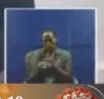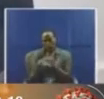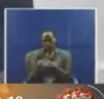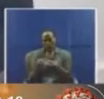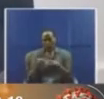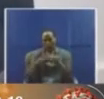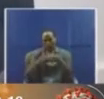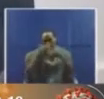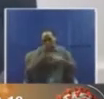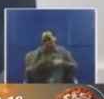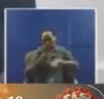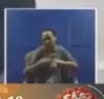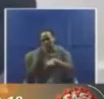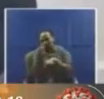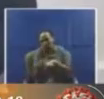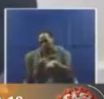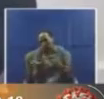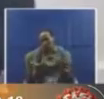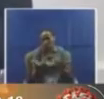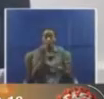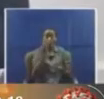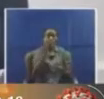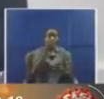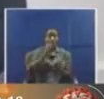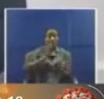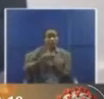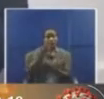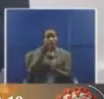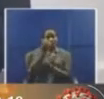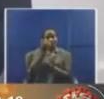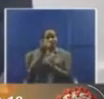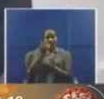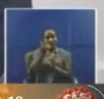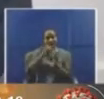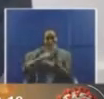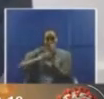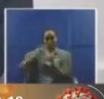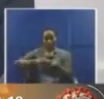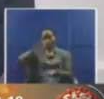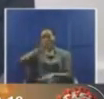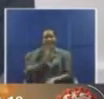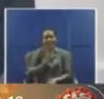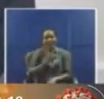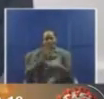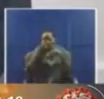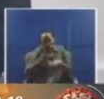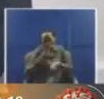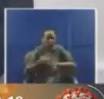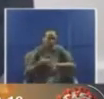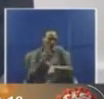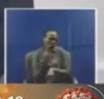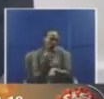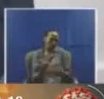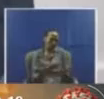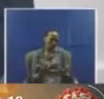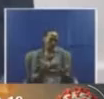suspension of part of the fuel taxes and levies referred to in your earlier question, given that the revenue projection